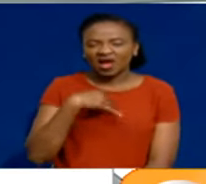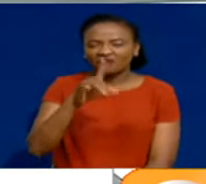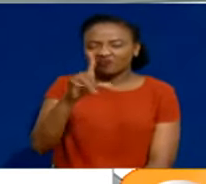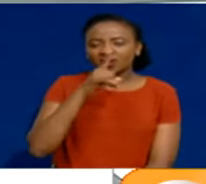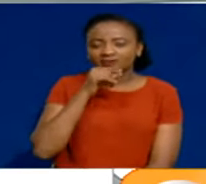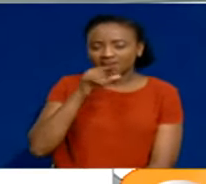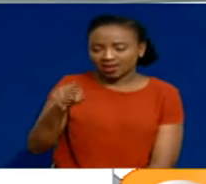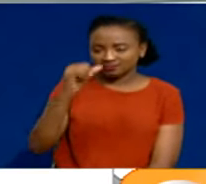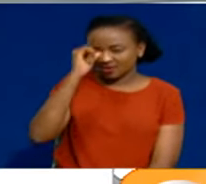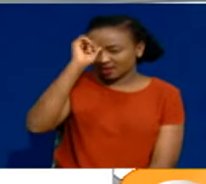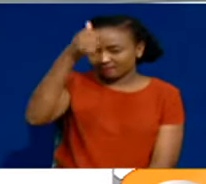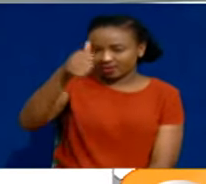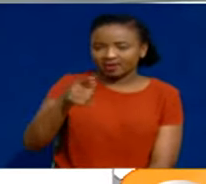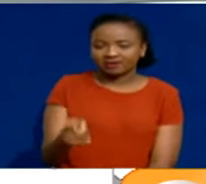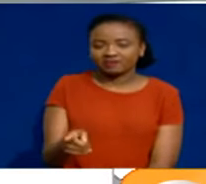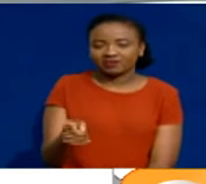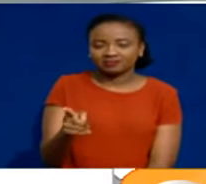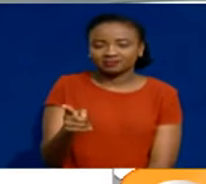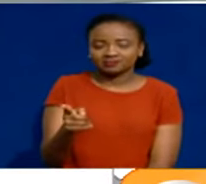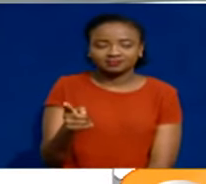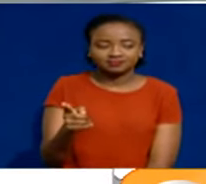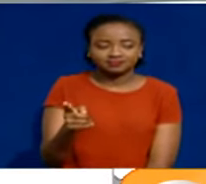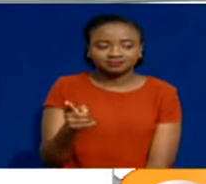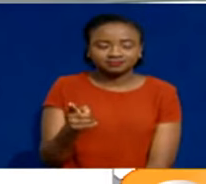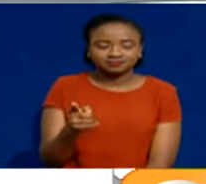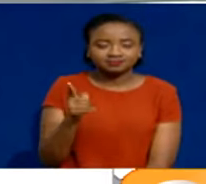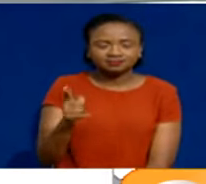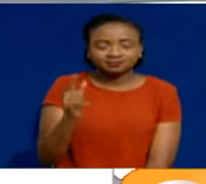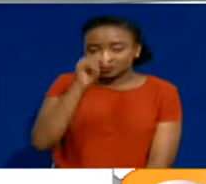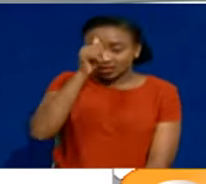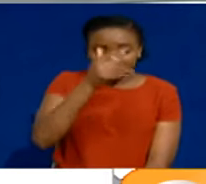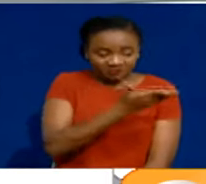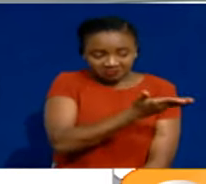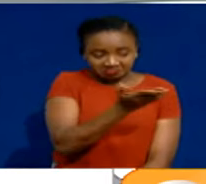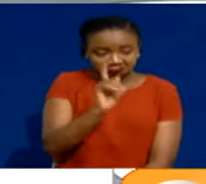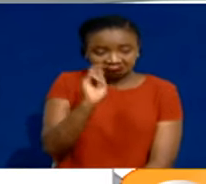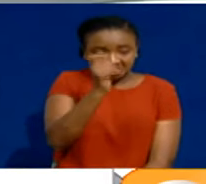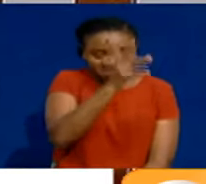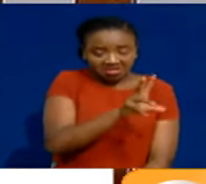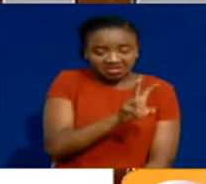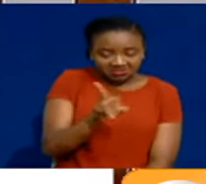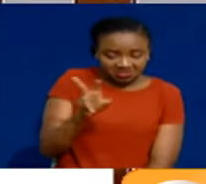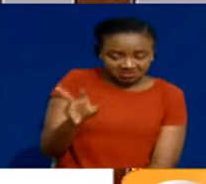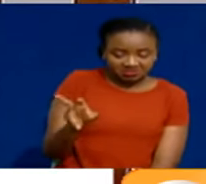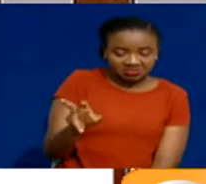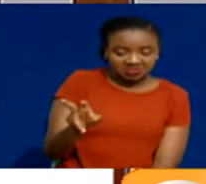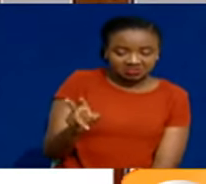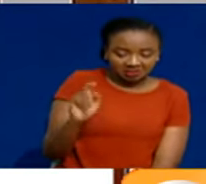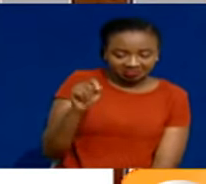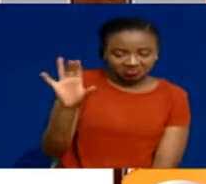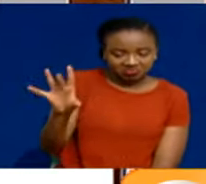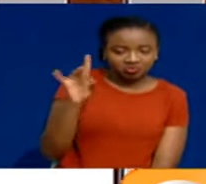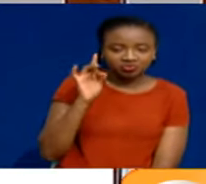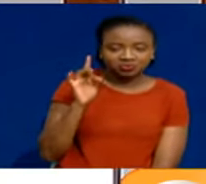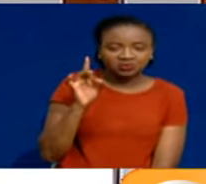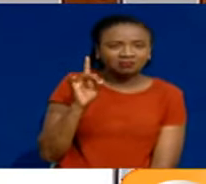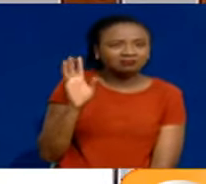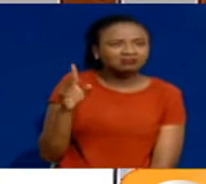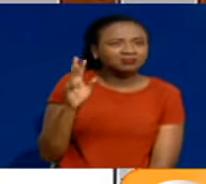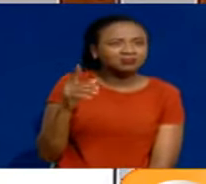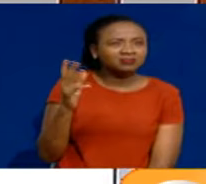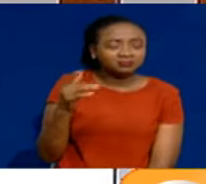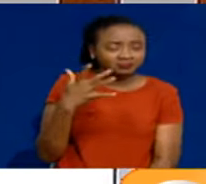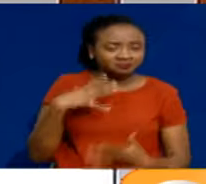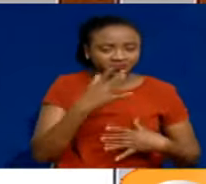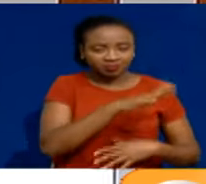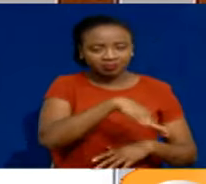are some bright fellows whom Kenyans can look at, but whom the Kakamega